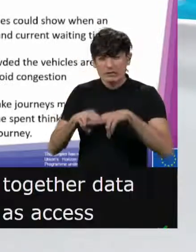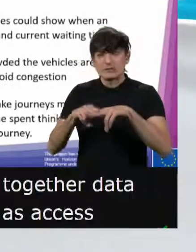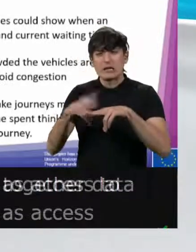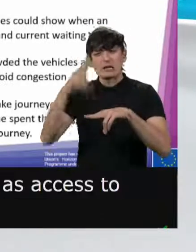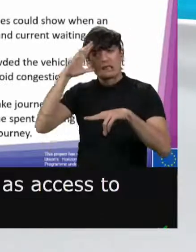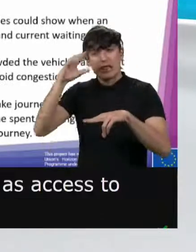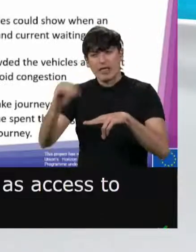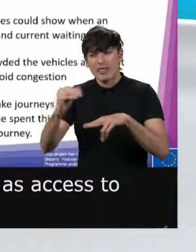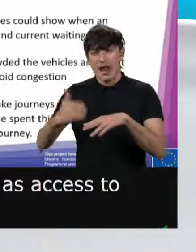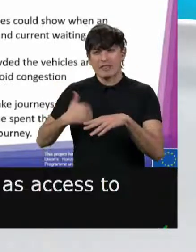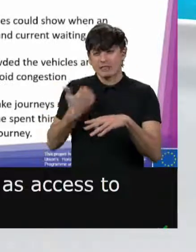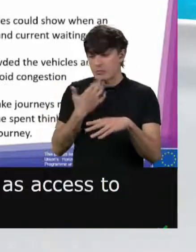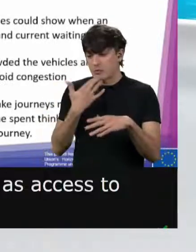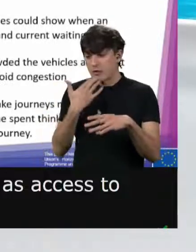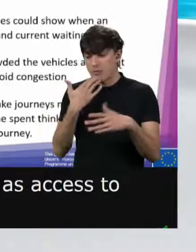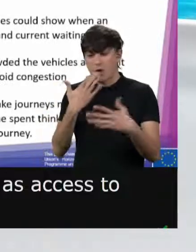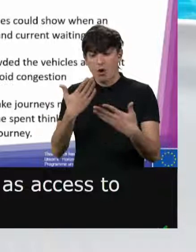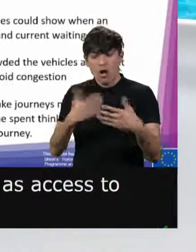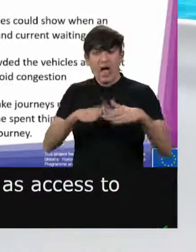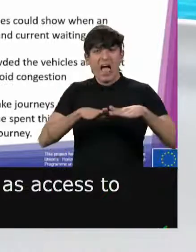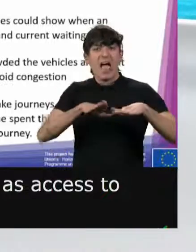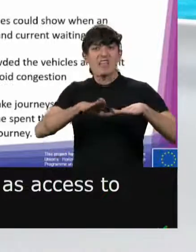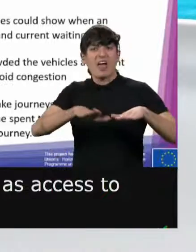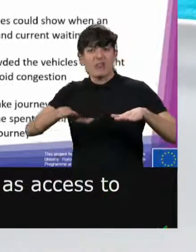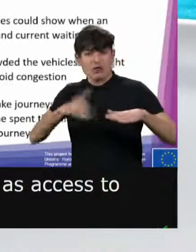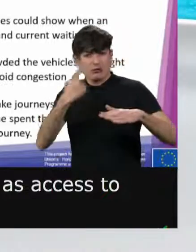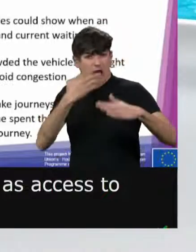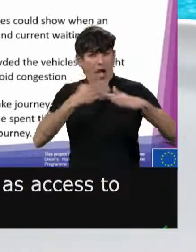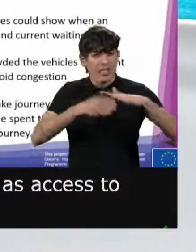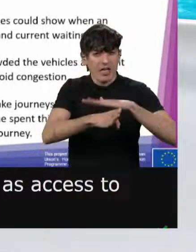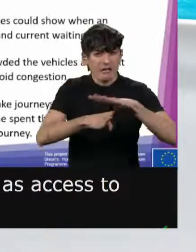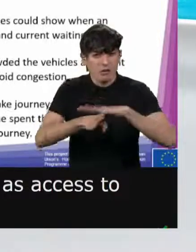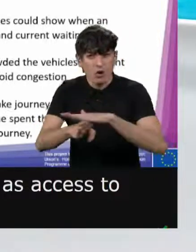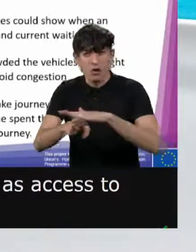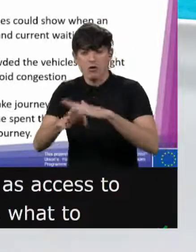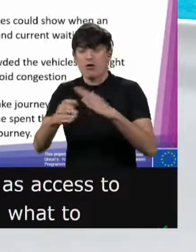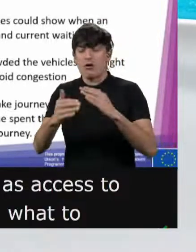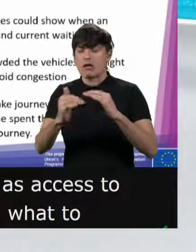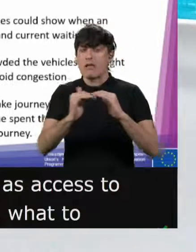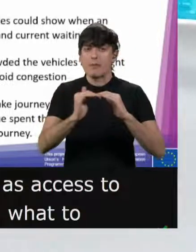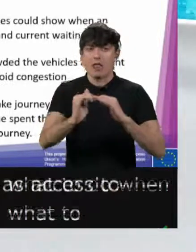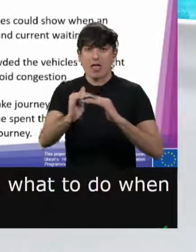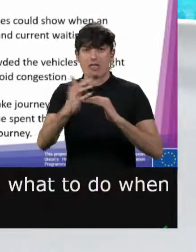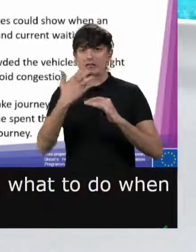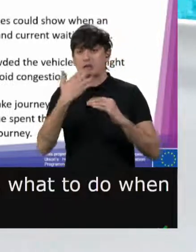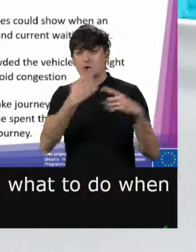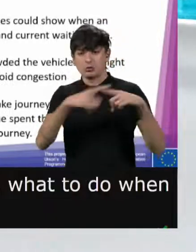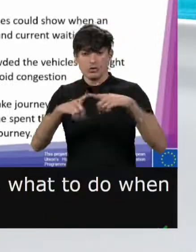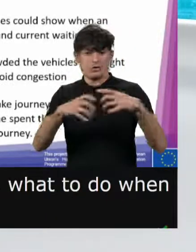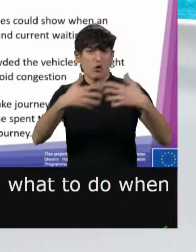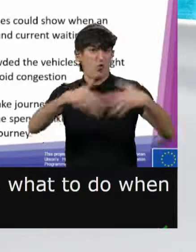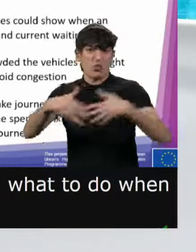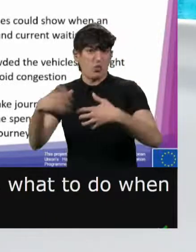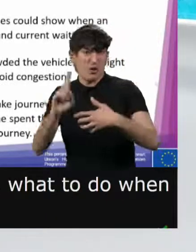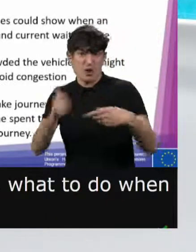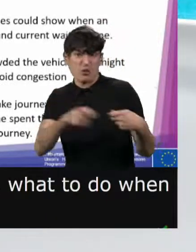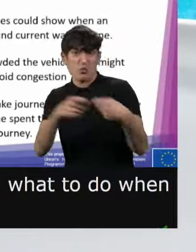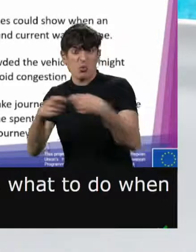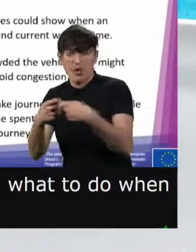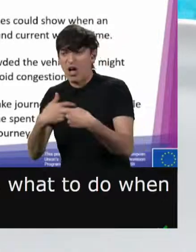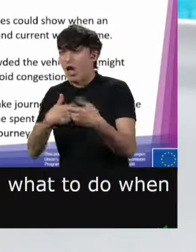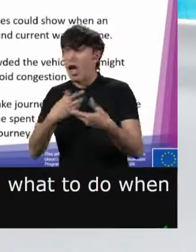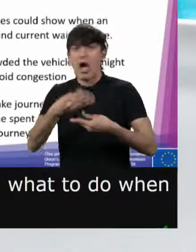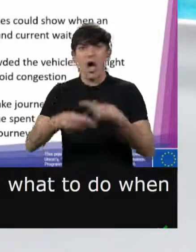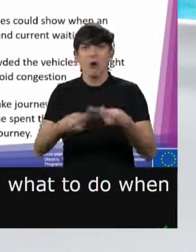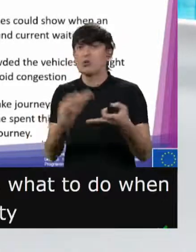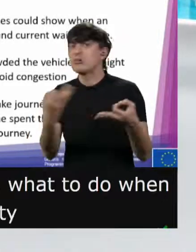routes, accessibility on board, and what to do when things go wrong, helps both people with a disability and